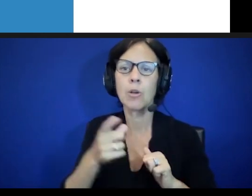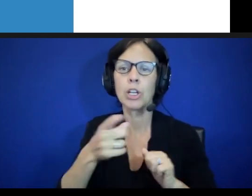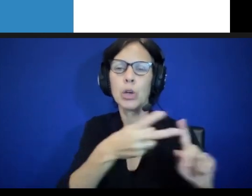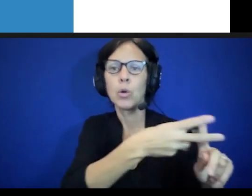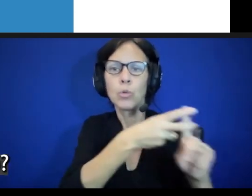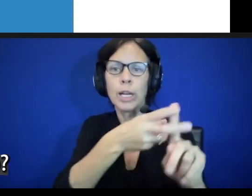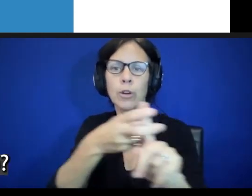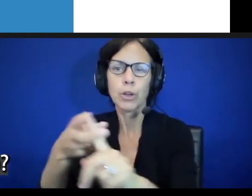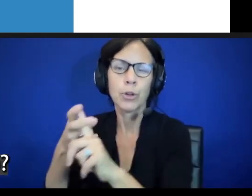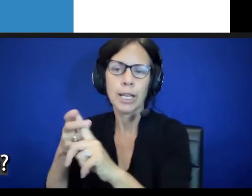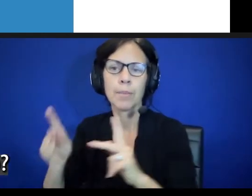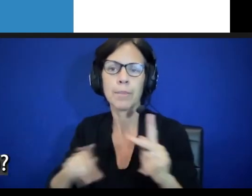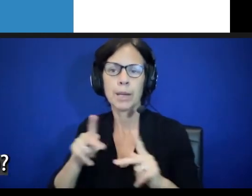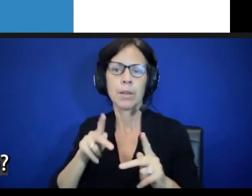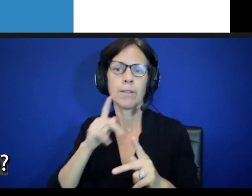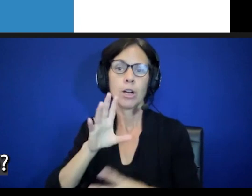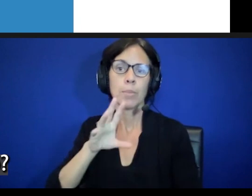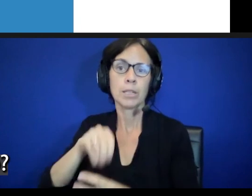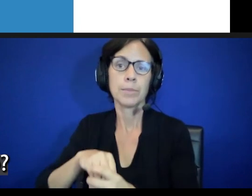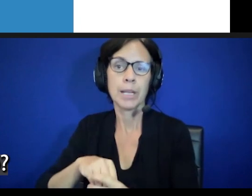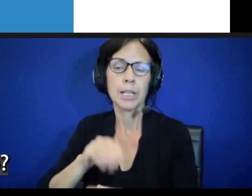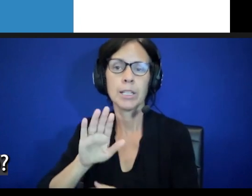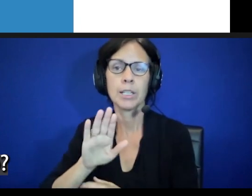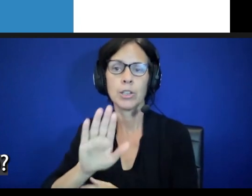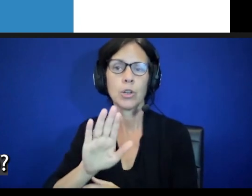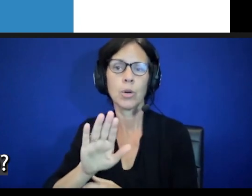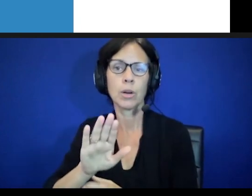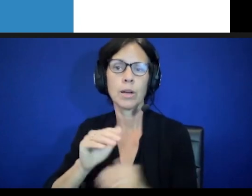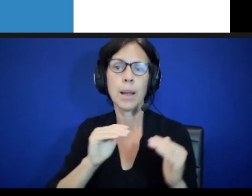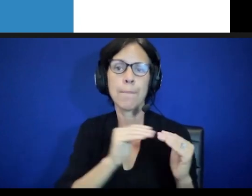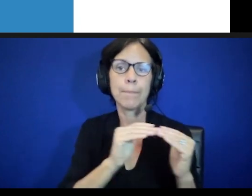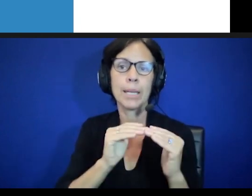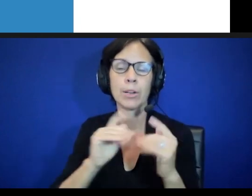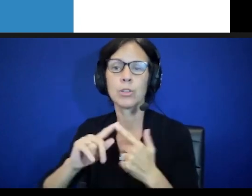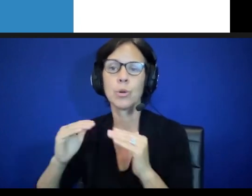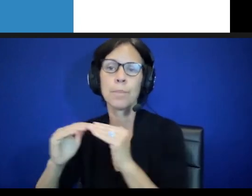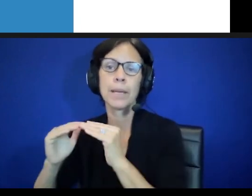recruiting folks to participate in your peer-to-peer group?